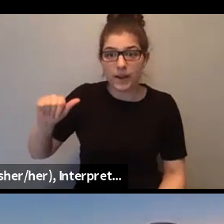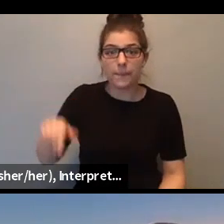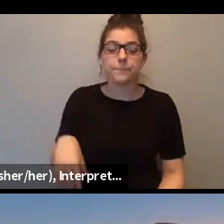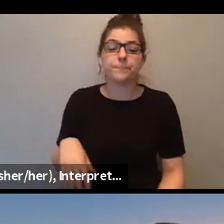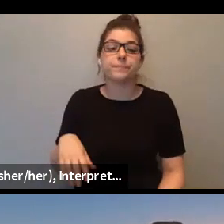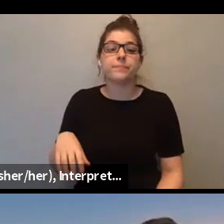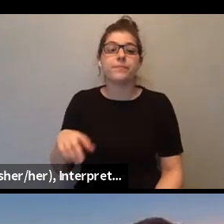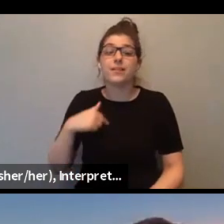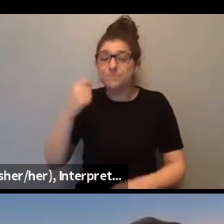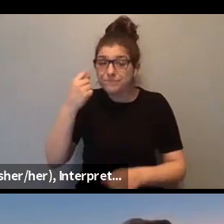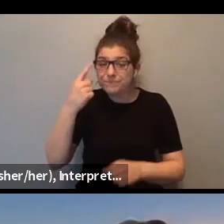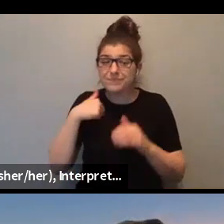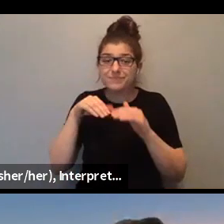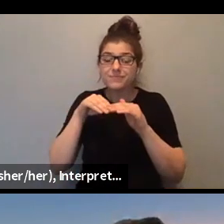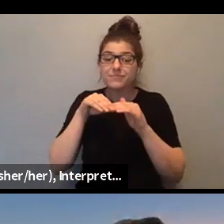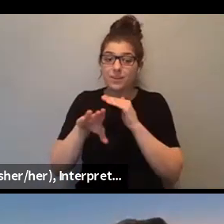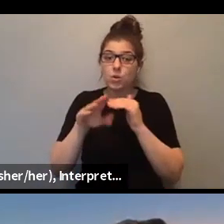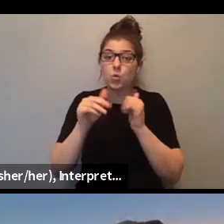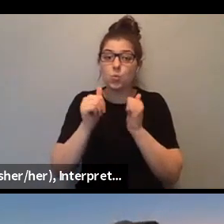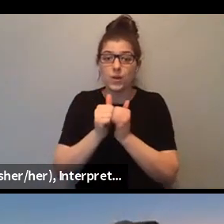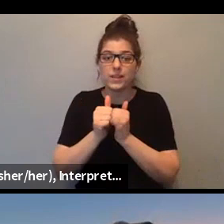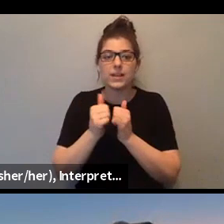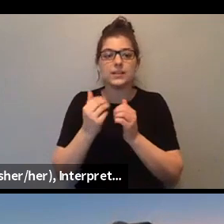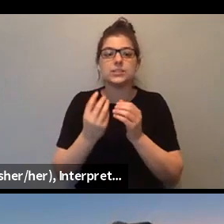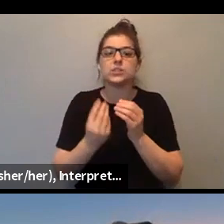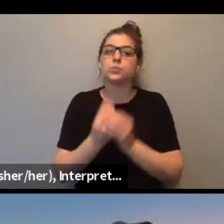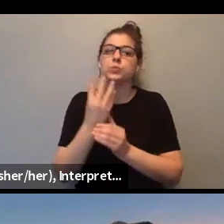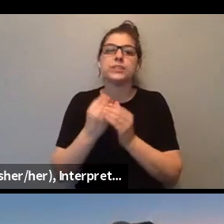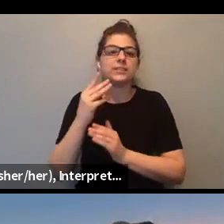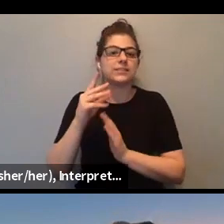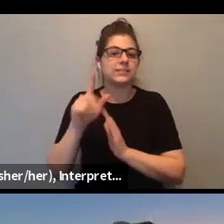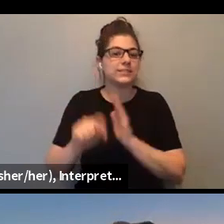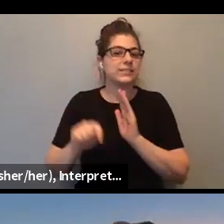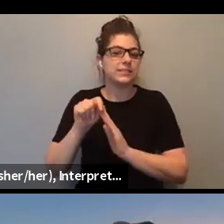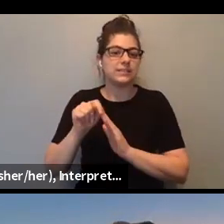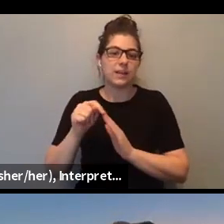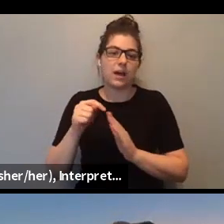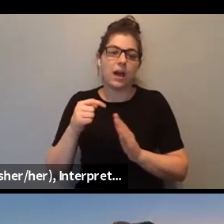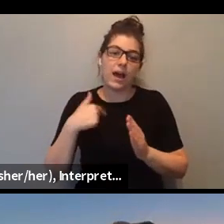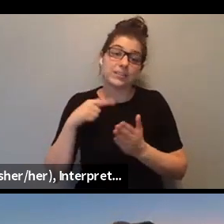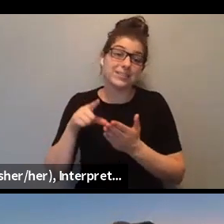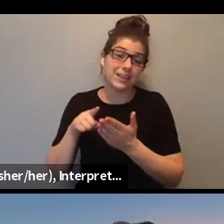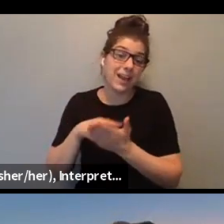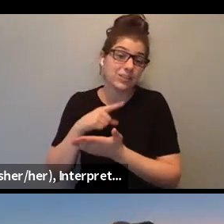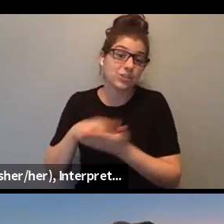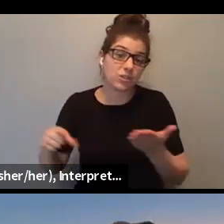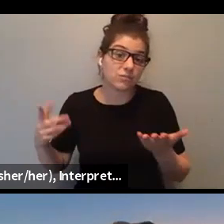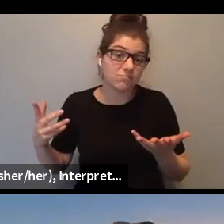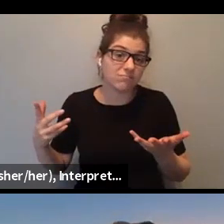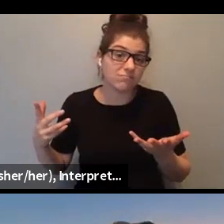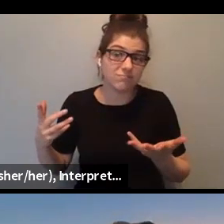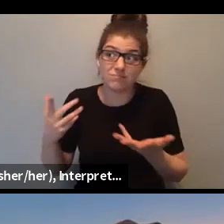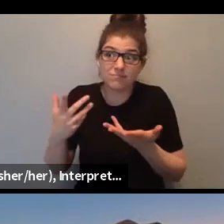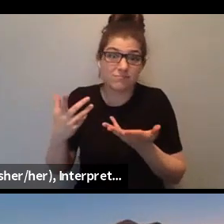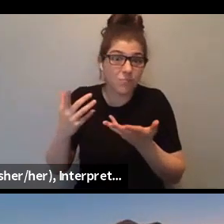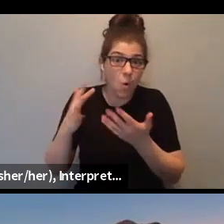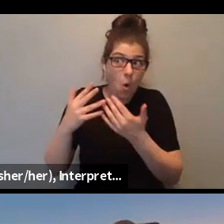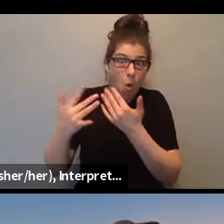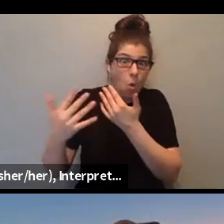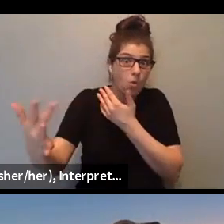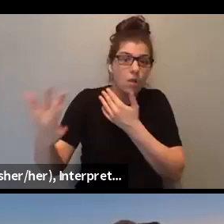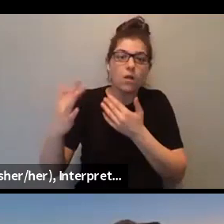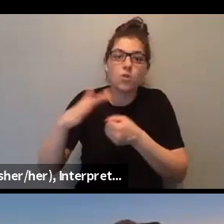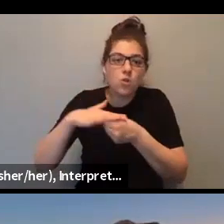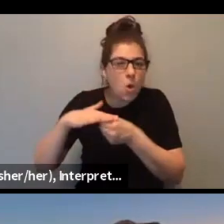in with a spring season that I had to cancel, unfortunately. That was all local